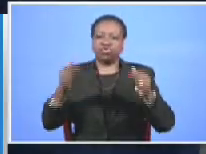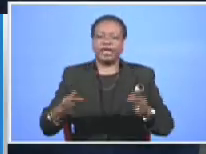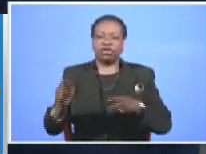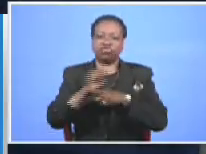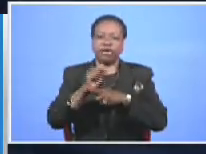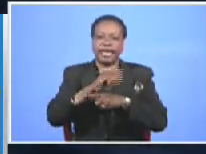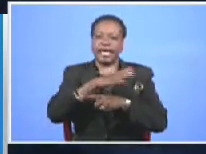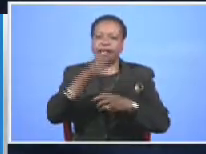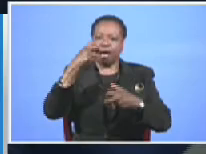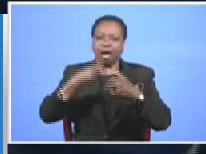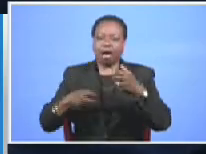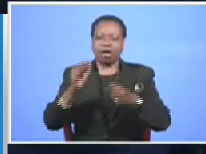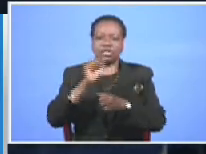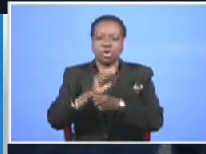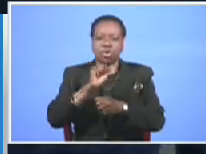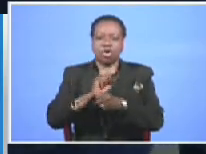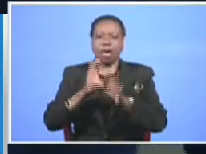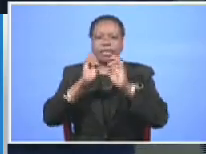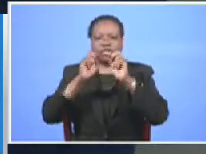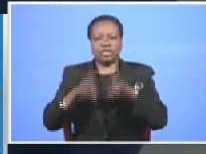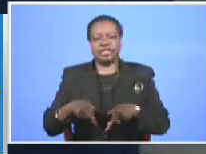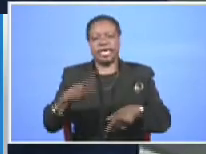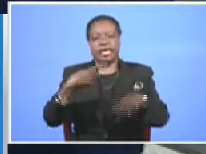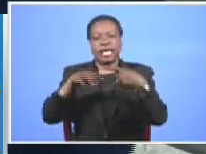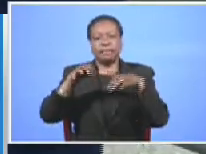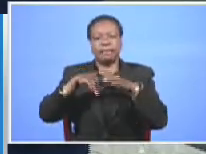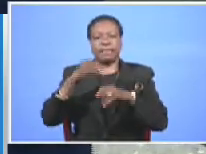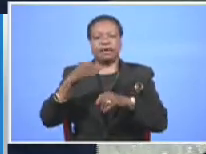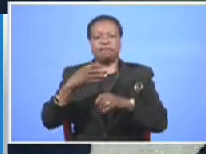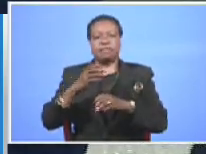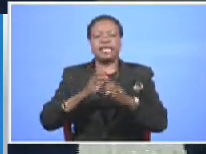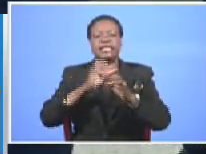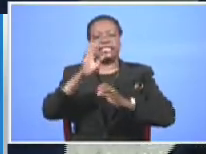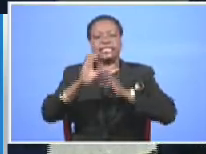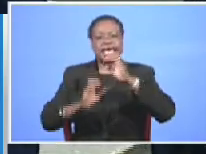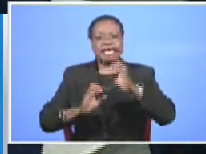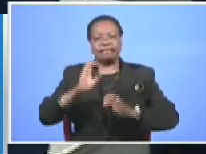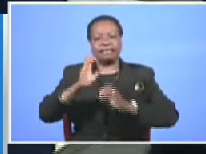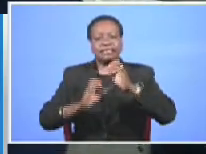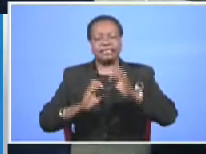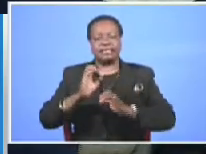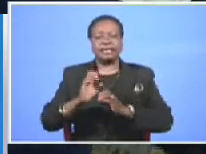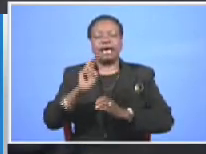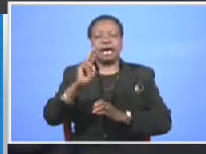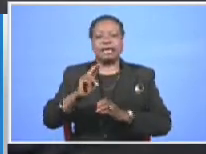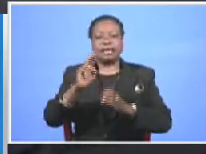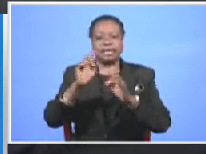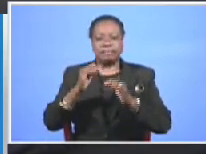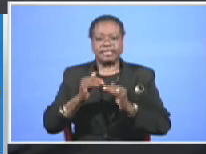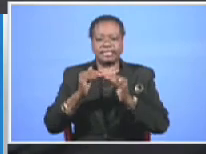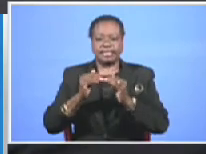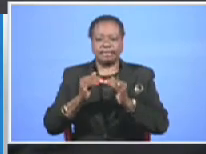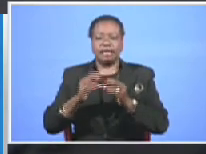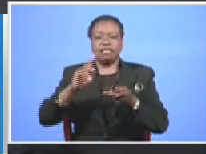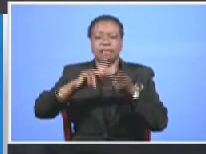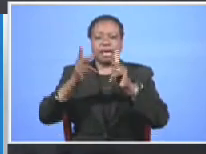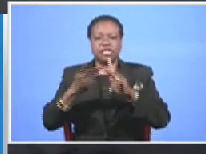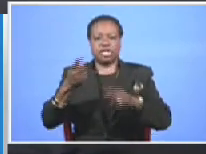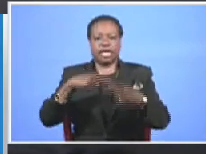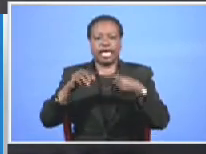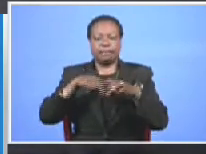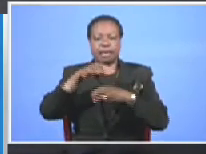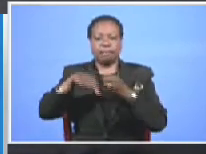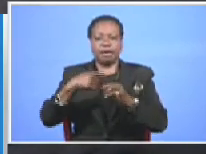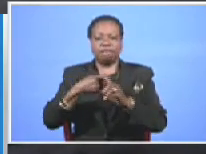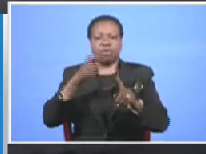The opportunity all coming about thanks to Cycles Unlimited and the Bahamas Cycling Federation. Partnership came about from one